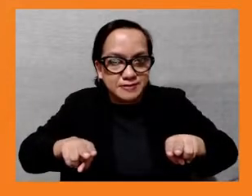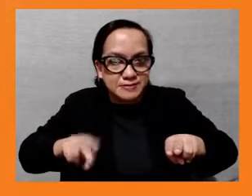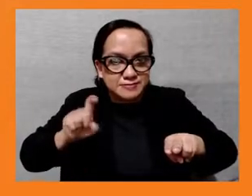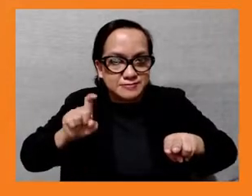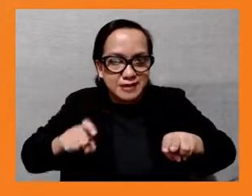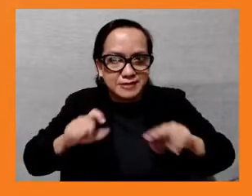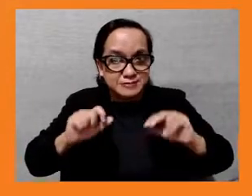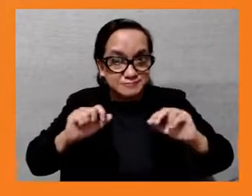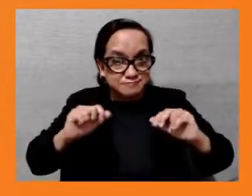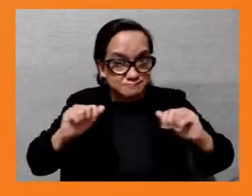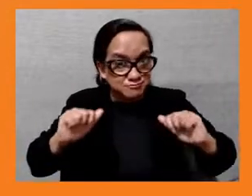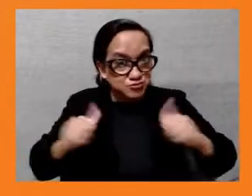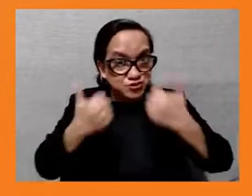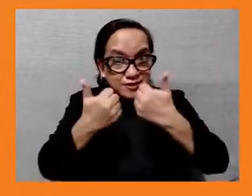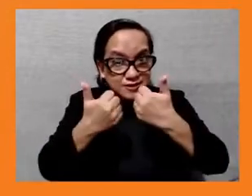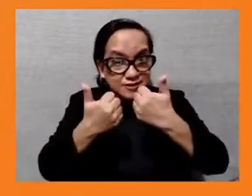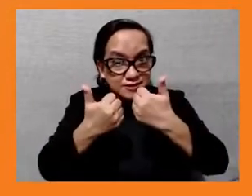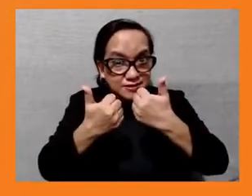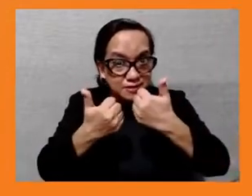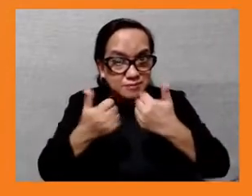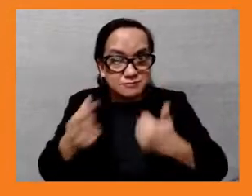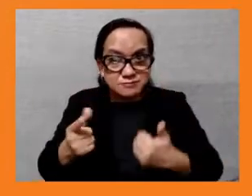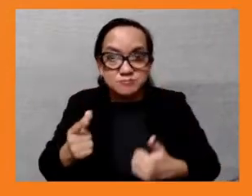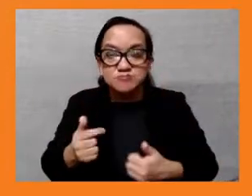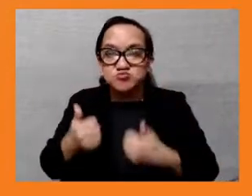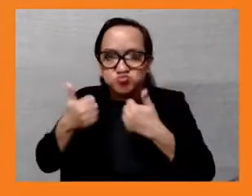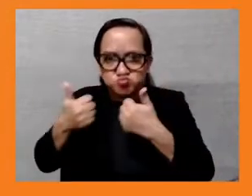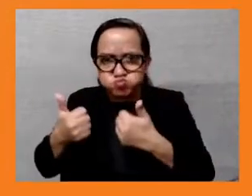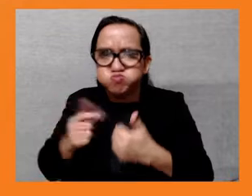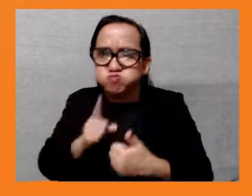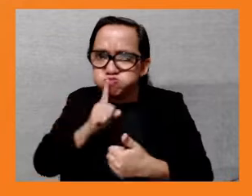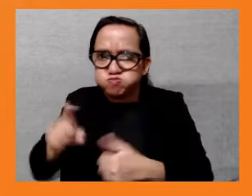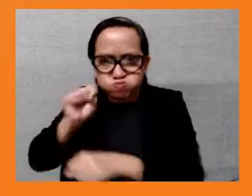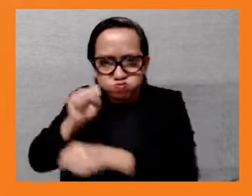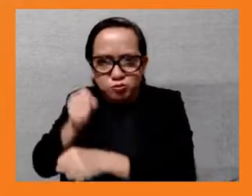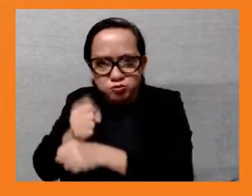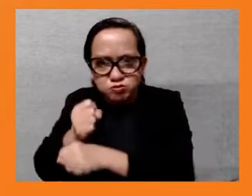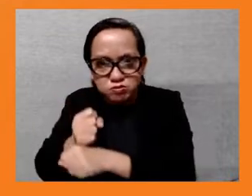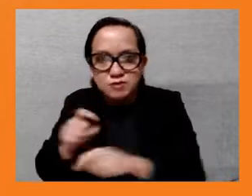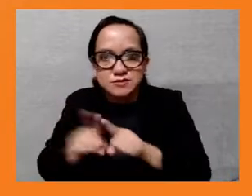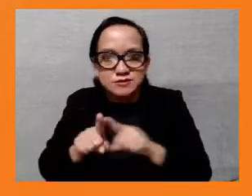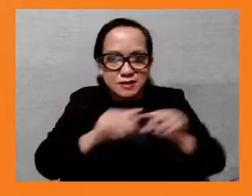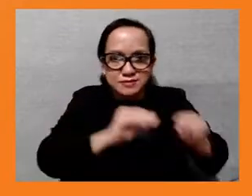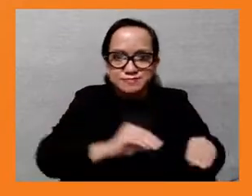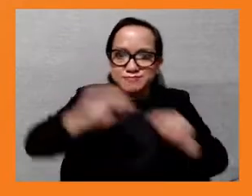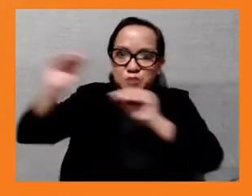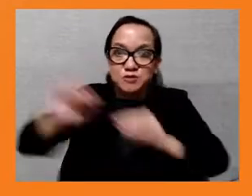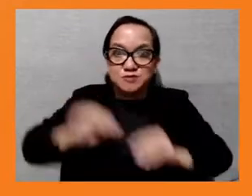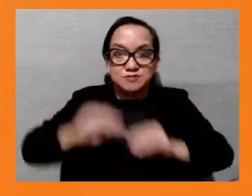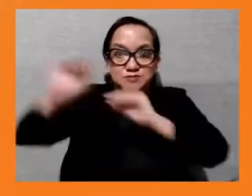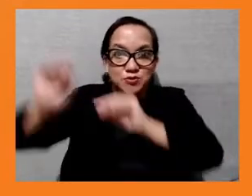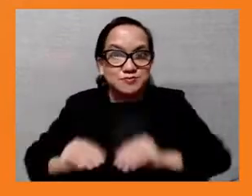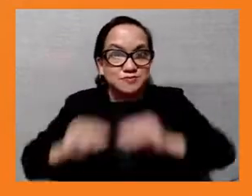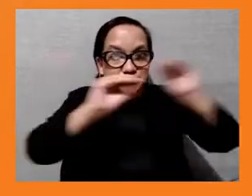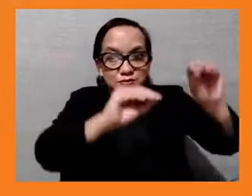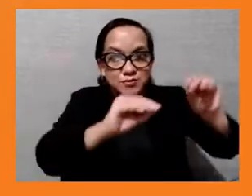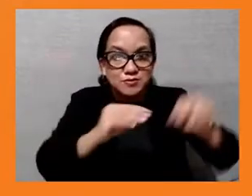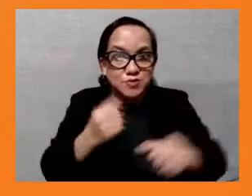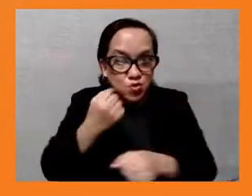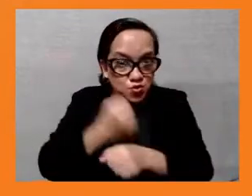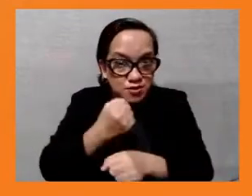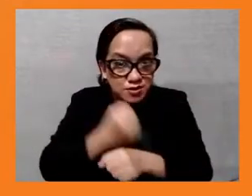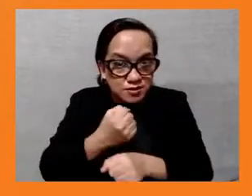certainly three of the key speakers. When we heard, for example, Anne's introduction,